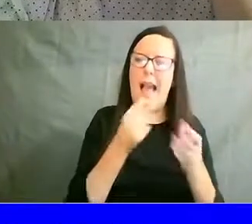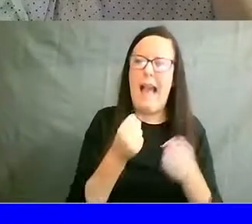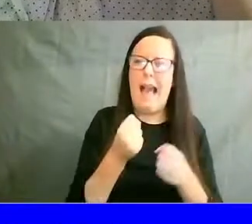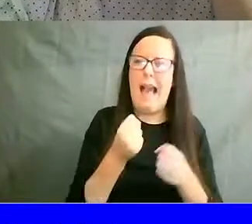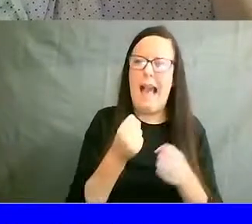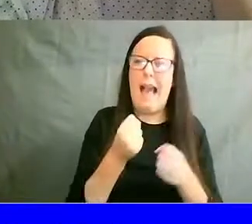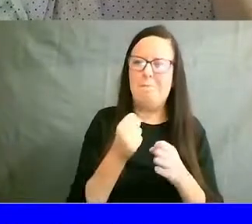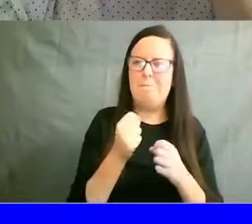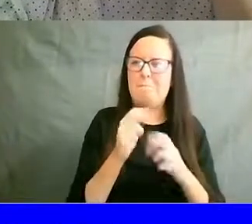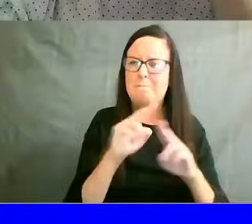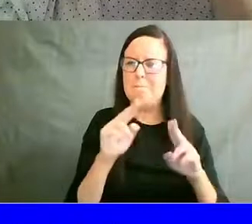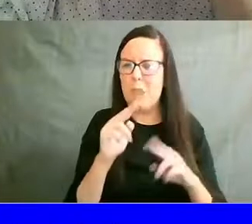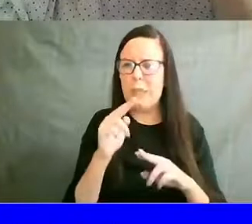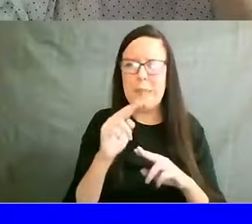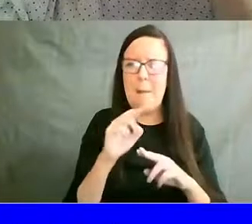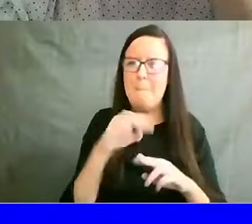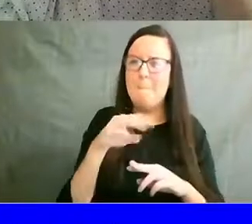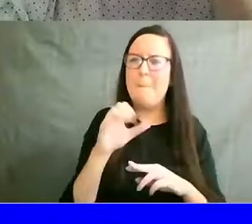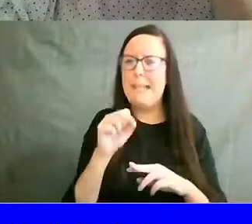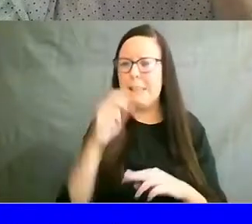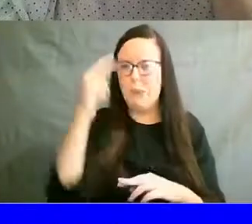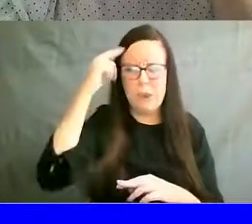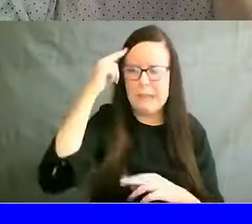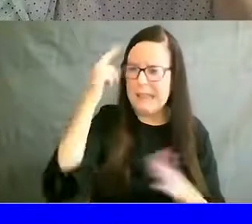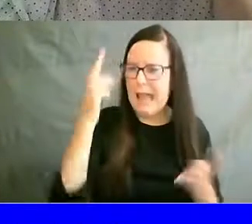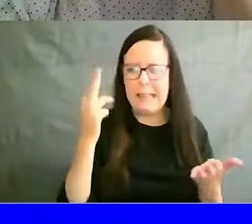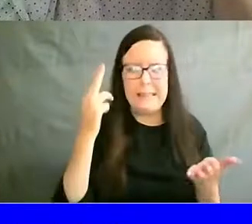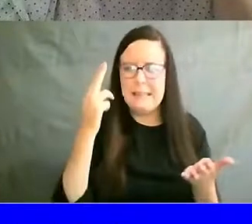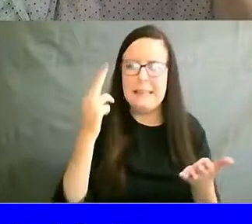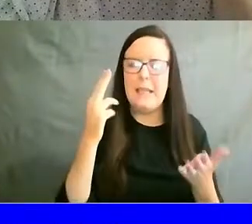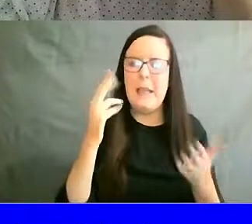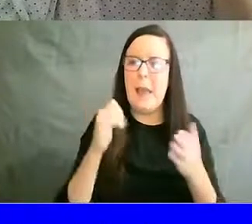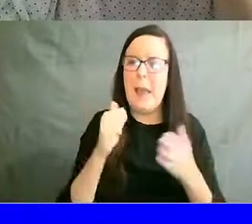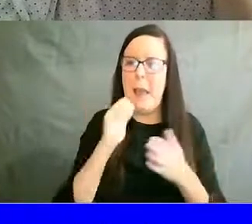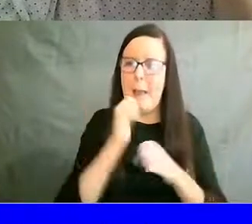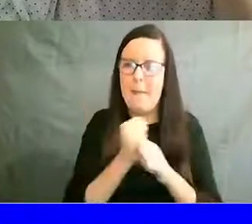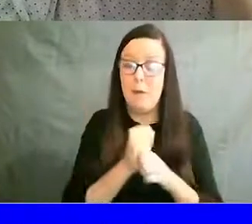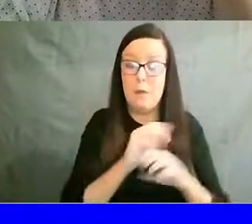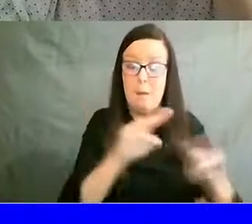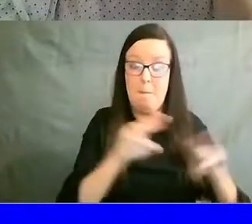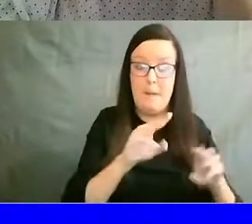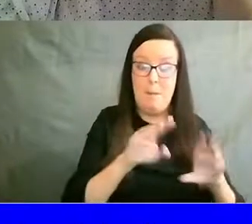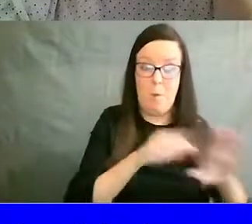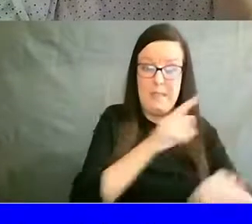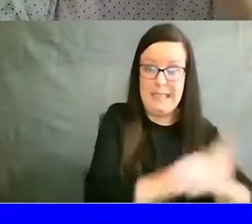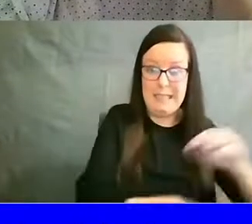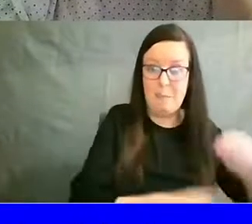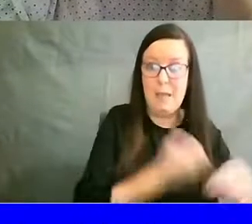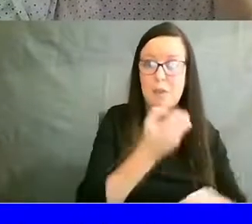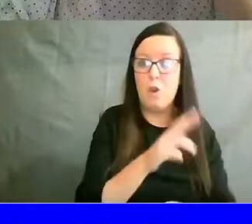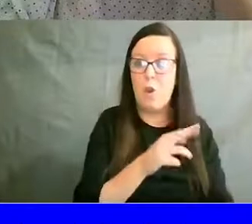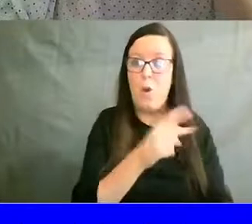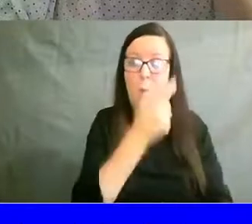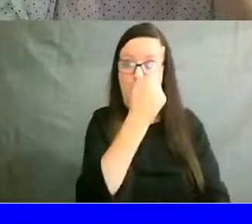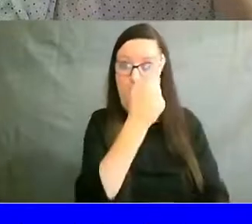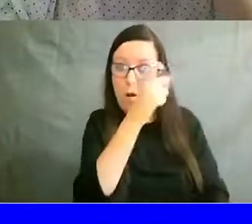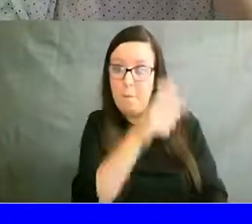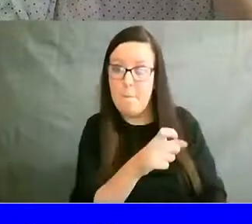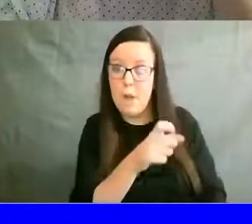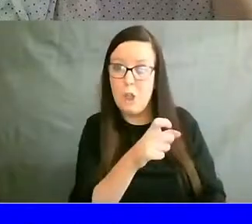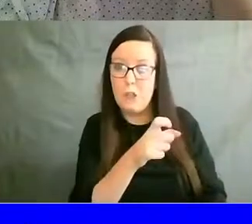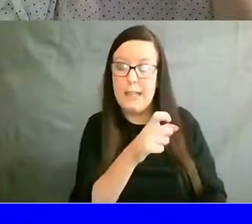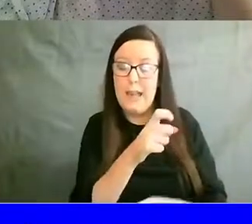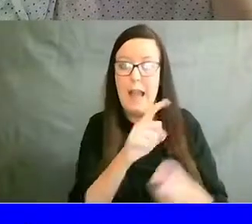misunderstanding that sexual activity between people with disabilities or with one person with a disability, particularly